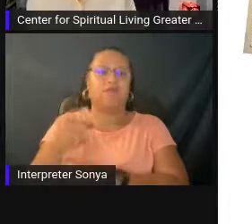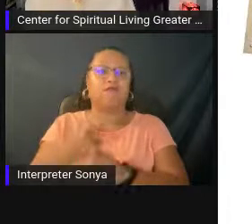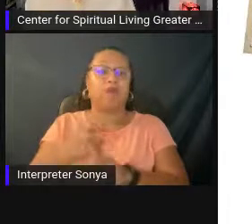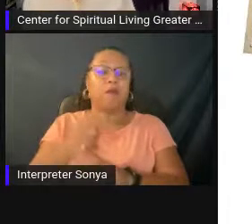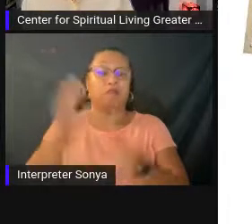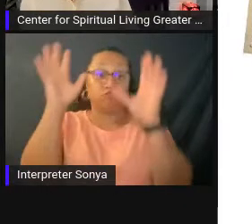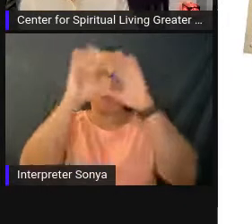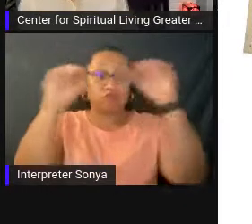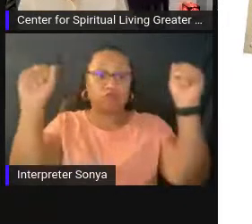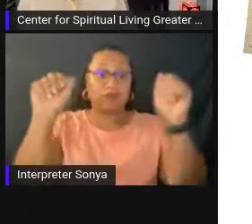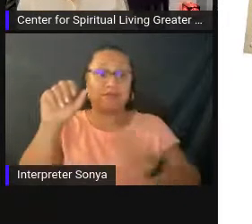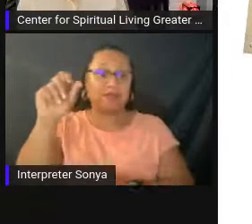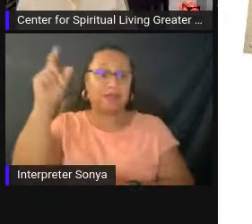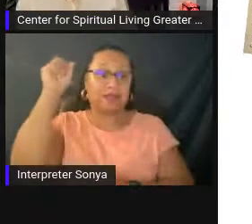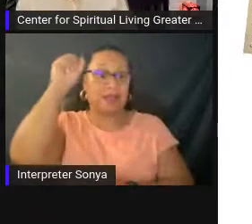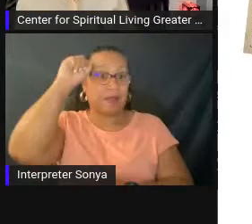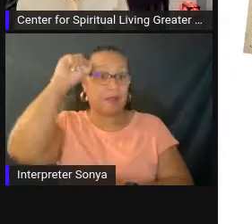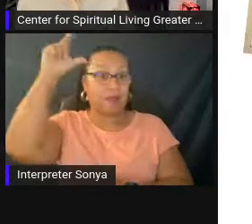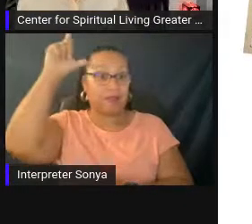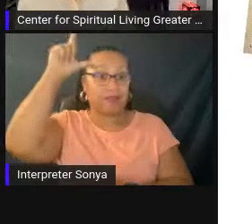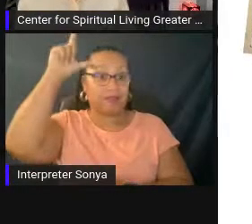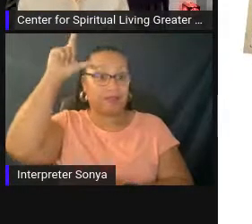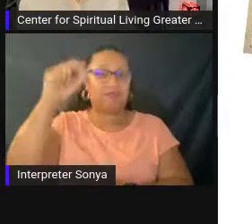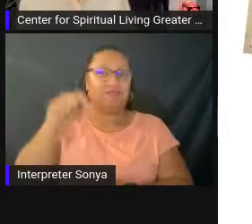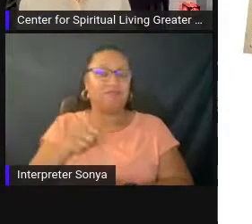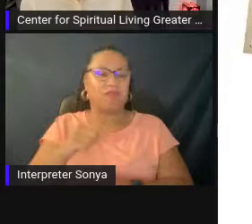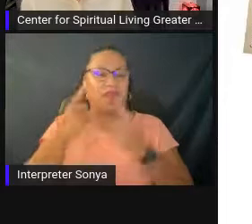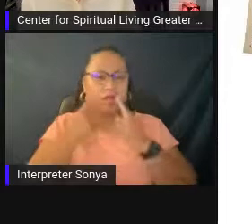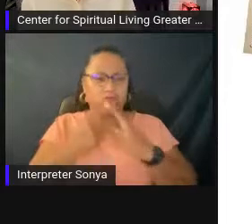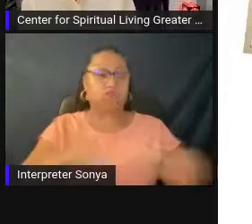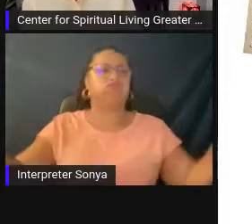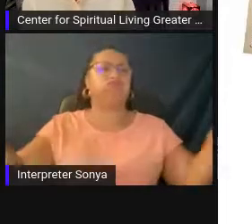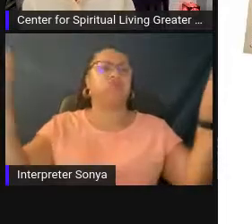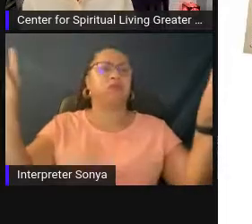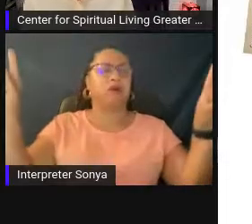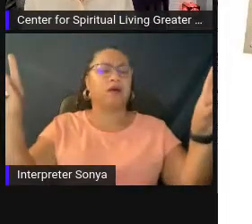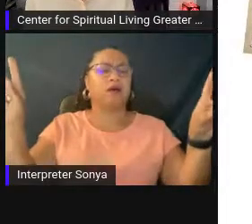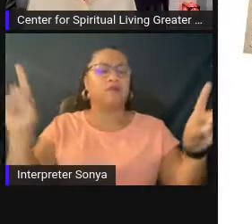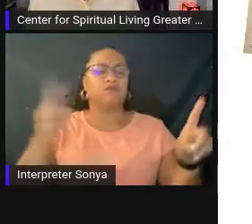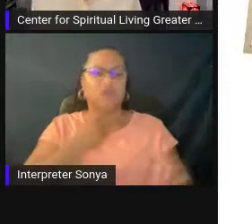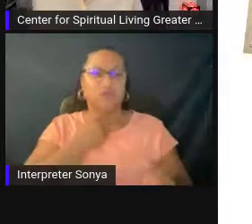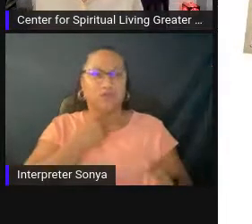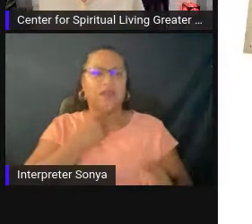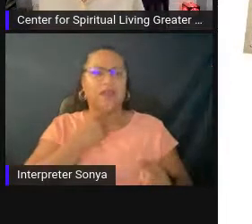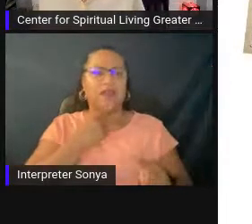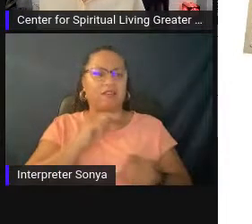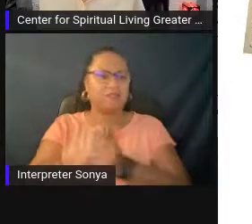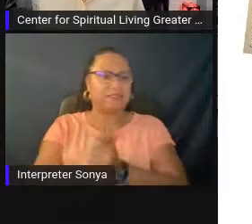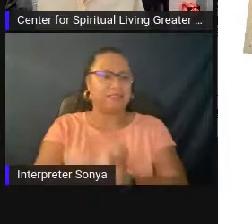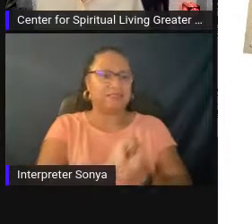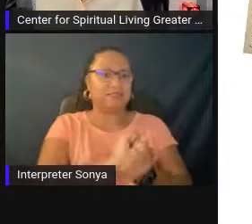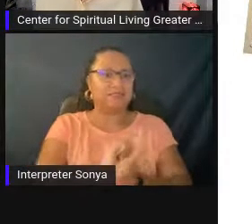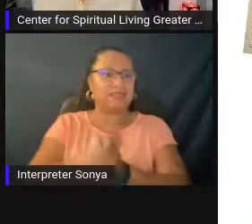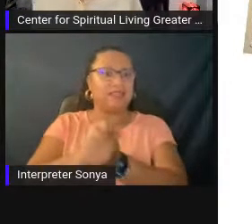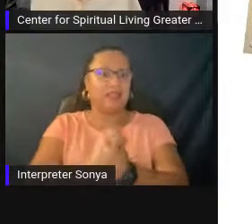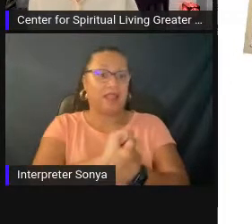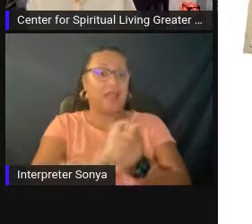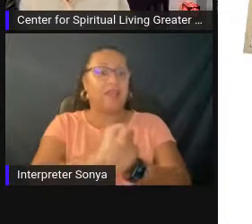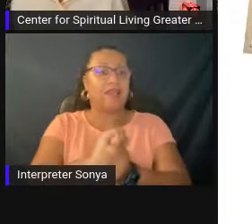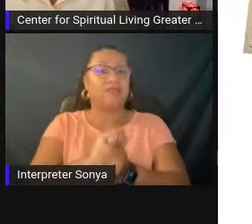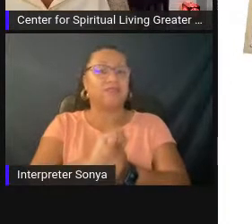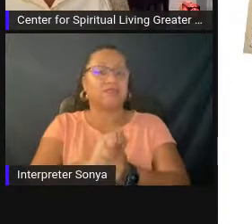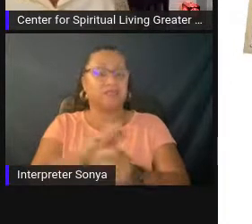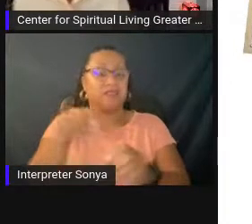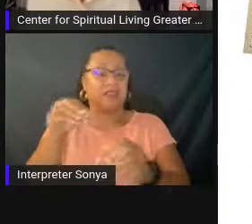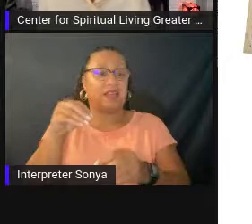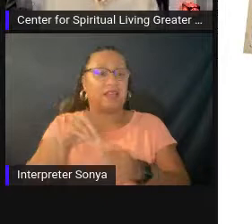issued the proclamation to free enslaved African Americans in